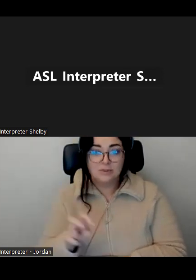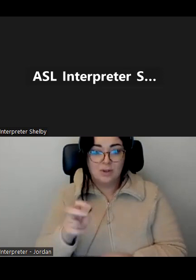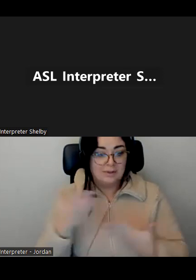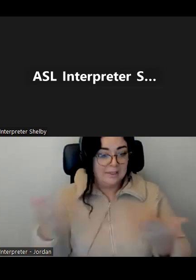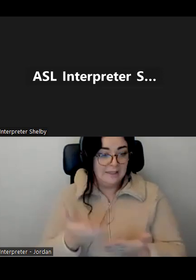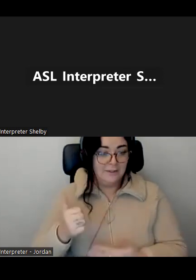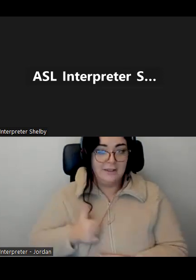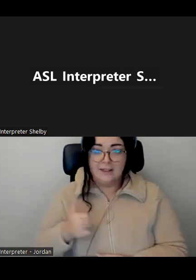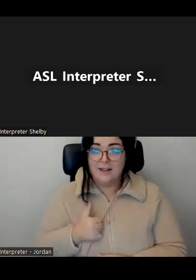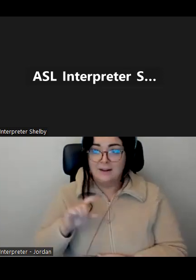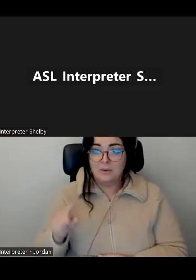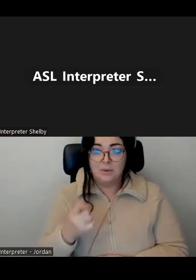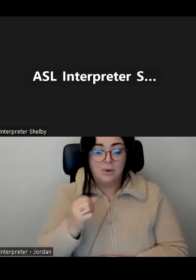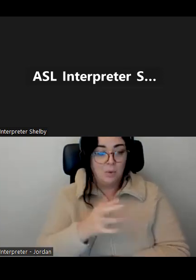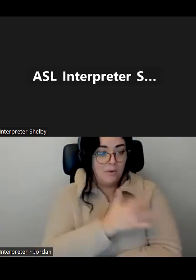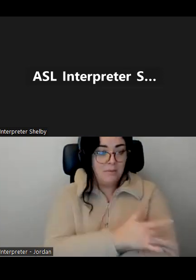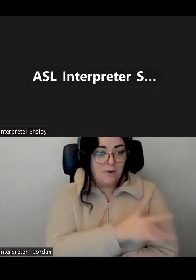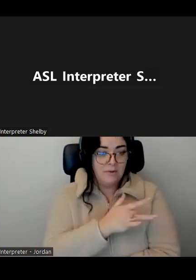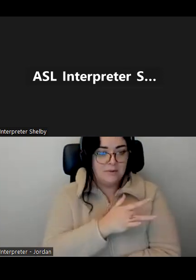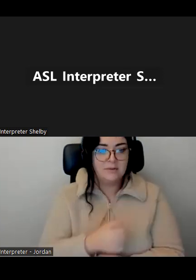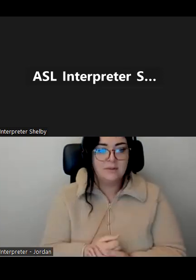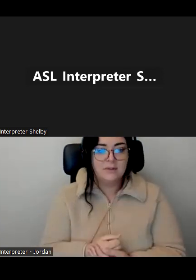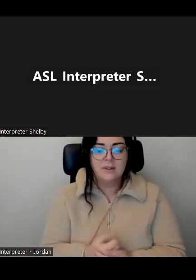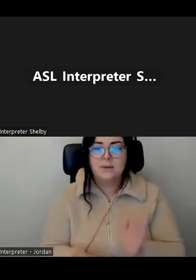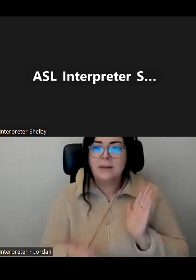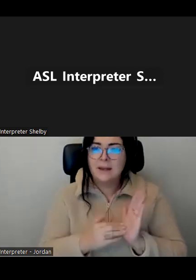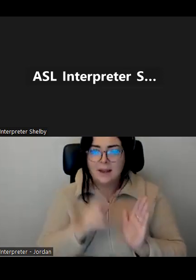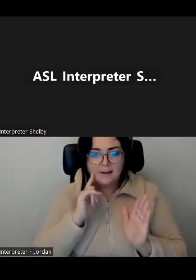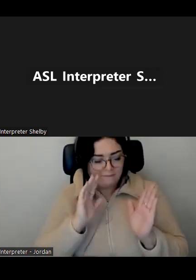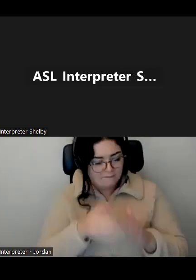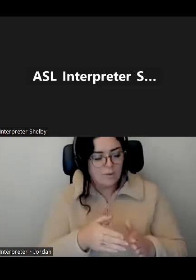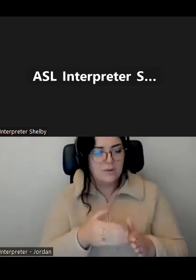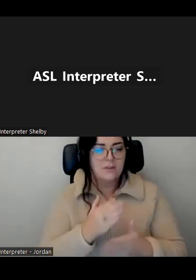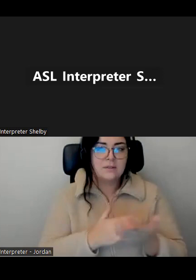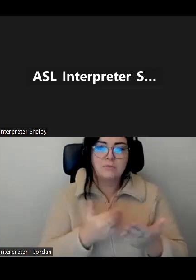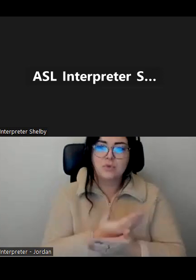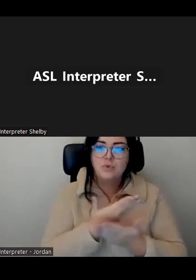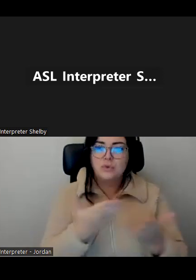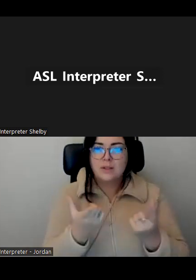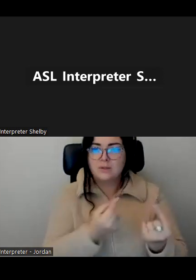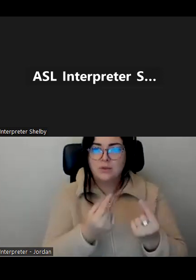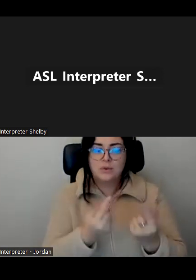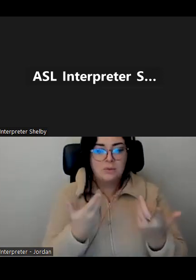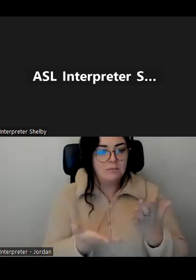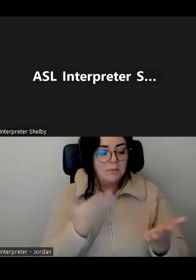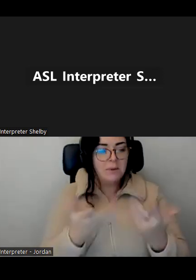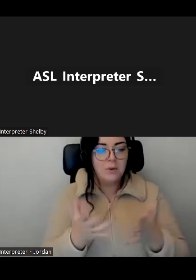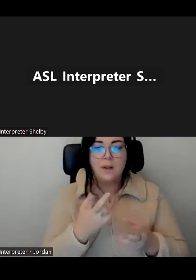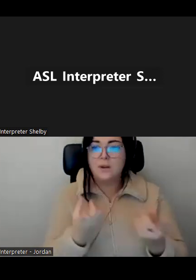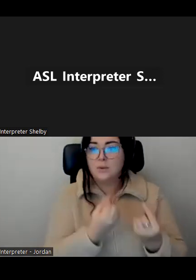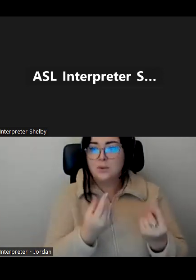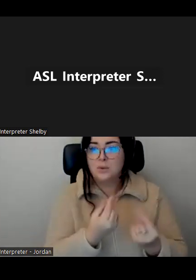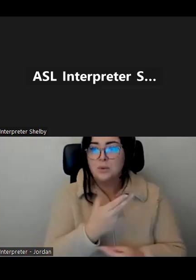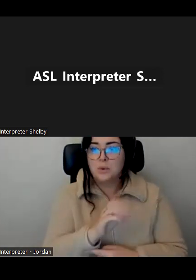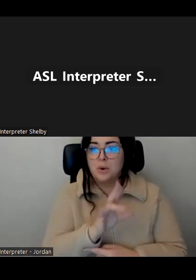far. And certainly spending time on hobbies, getting new hobbies. So maybe it's things that you already do and enjoy. Maybe you've